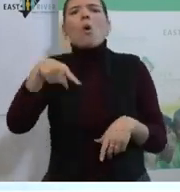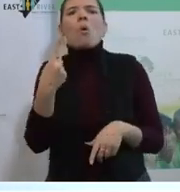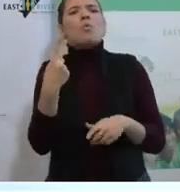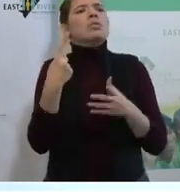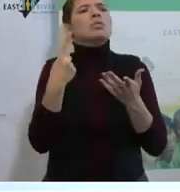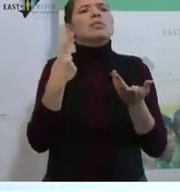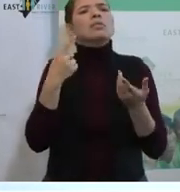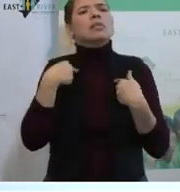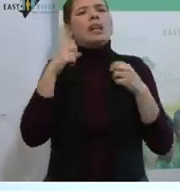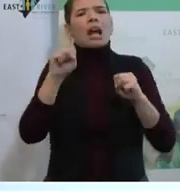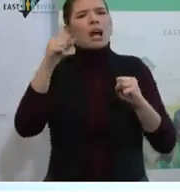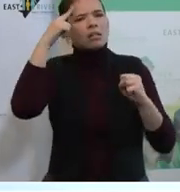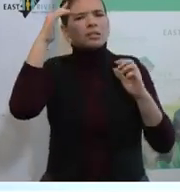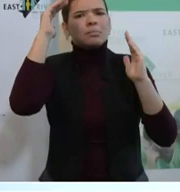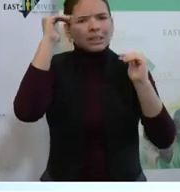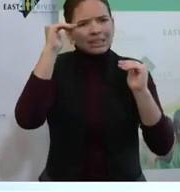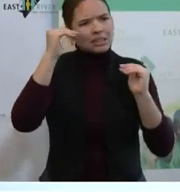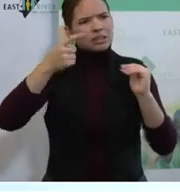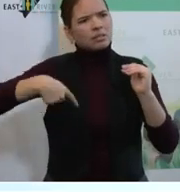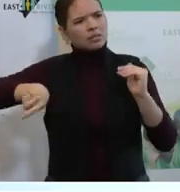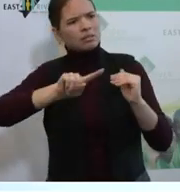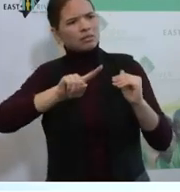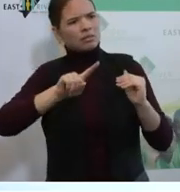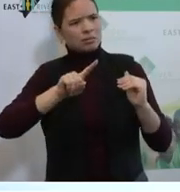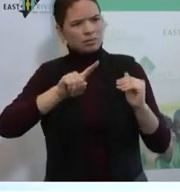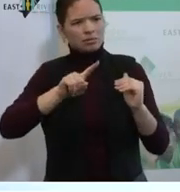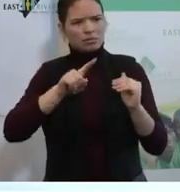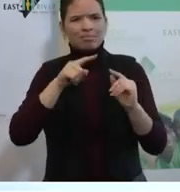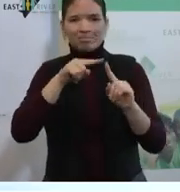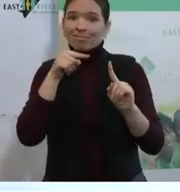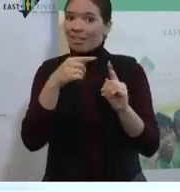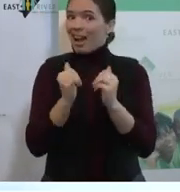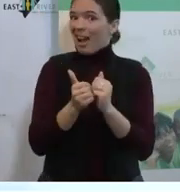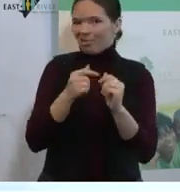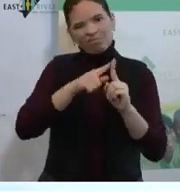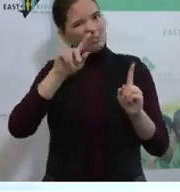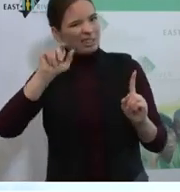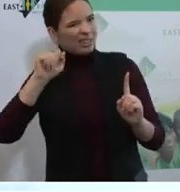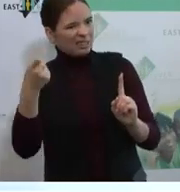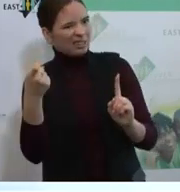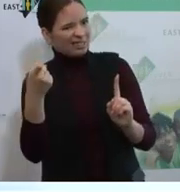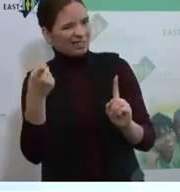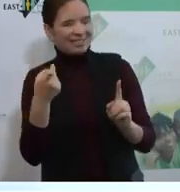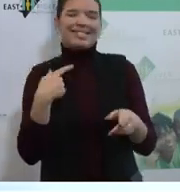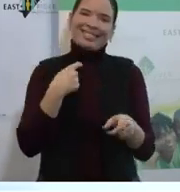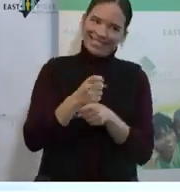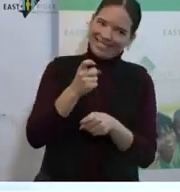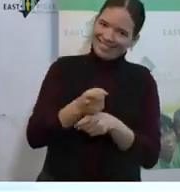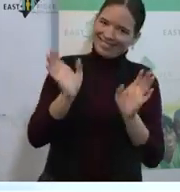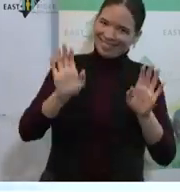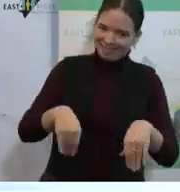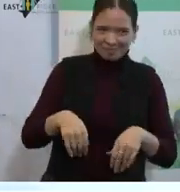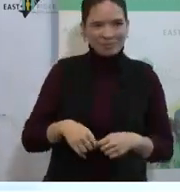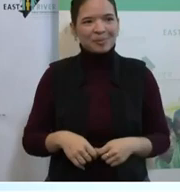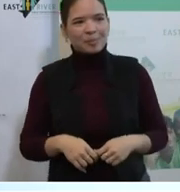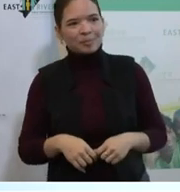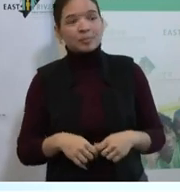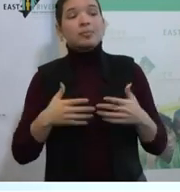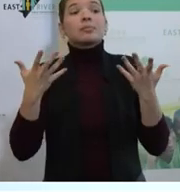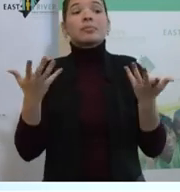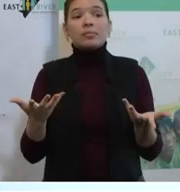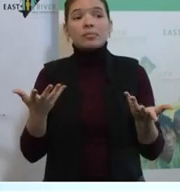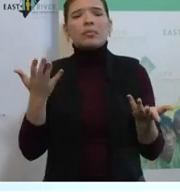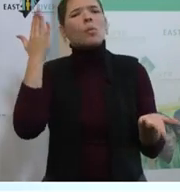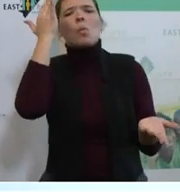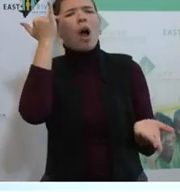And we're talking about taxes. And more than that, we're talking about why and how you can